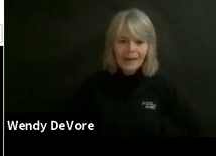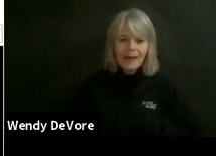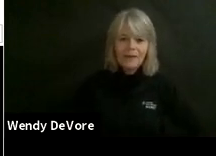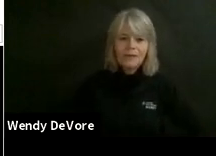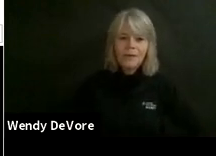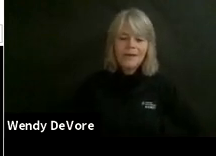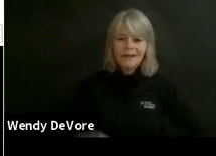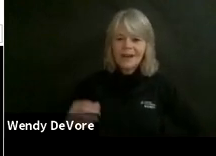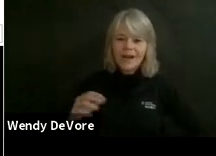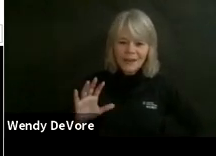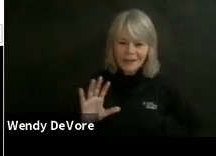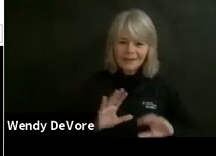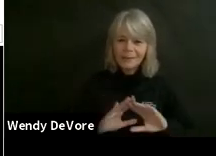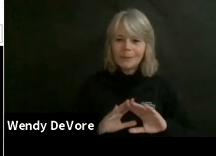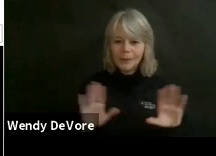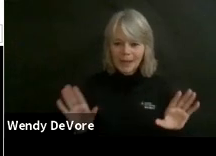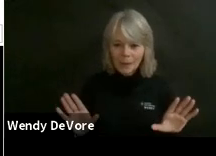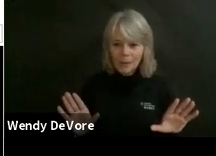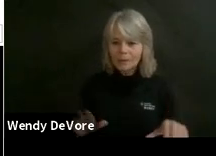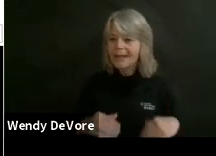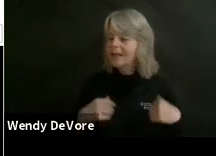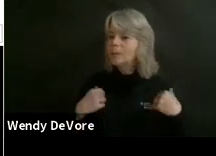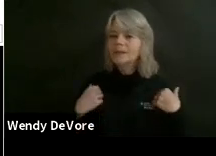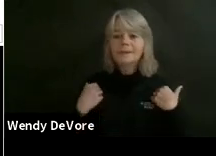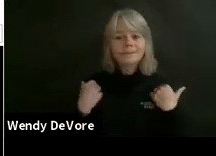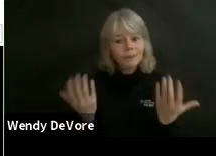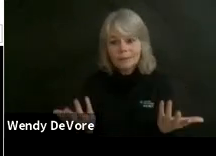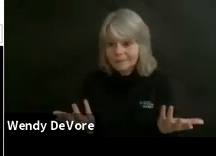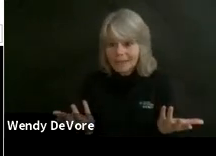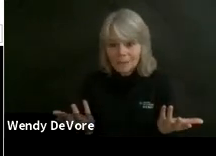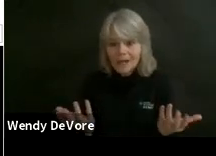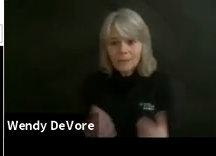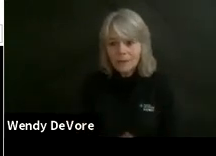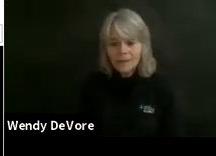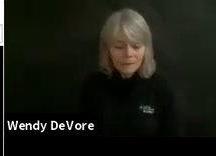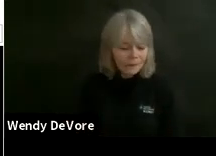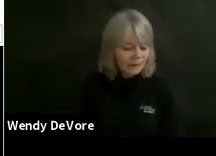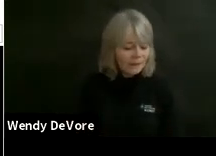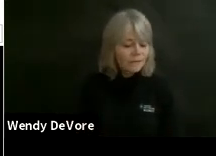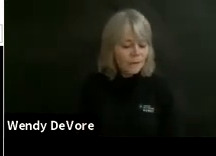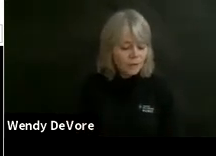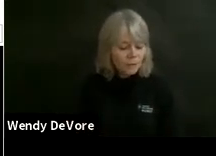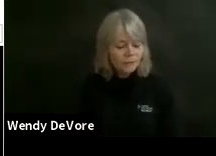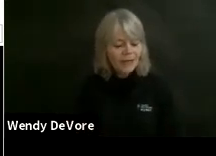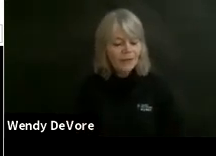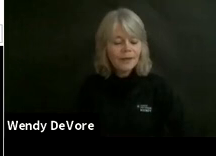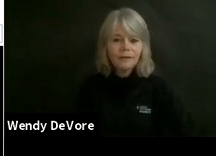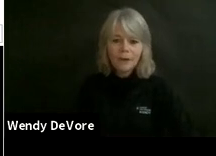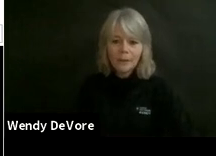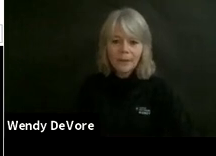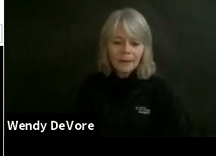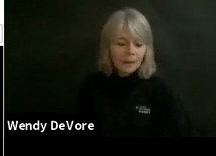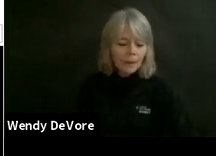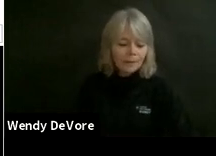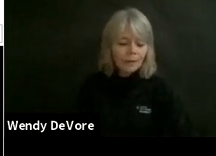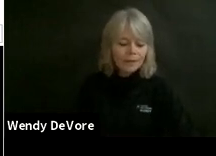And so they said, all things have to be put on hold and we'll touch base with you in the future. We'll see how things